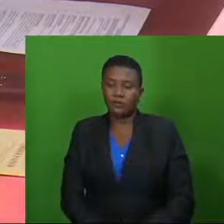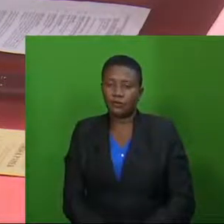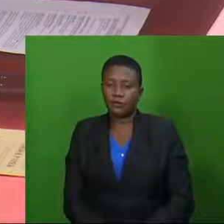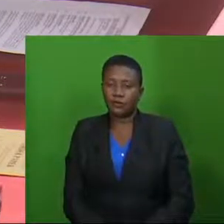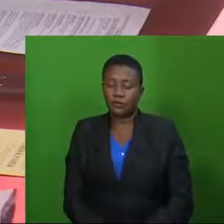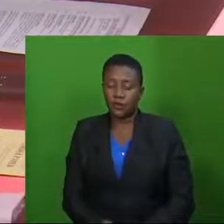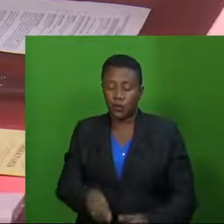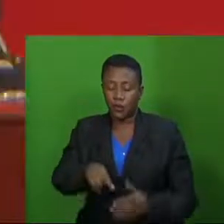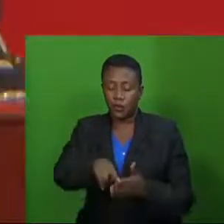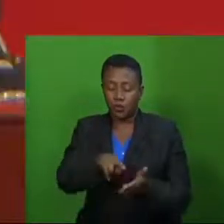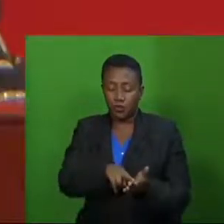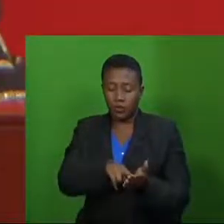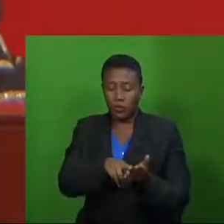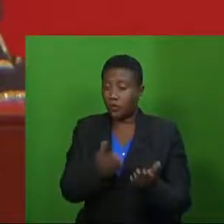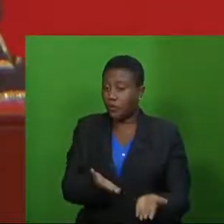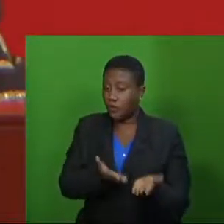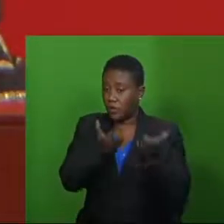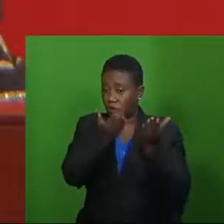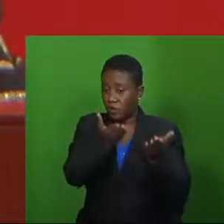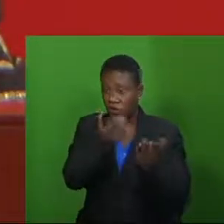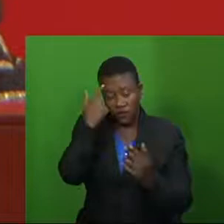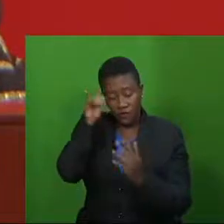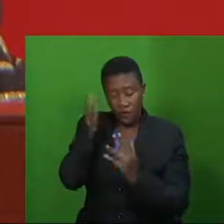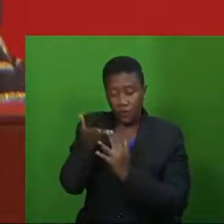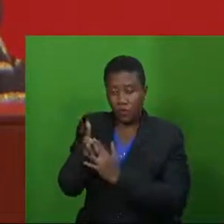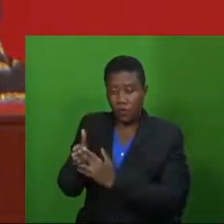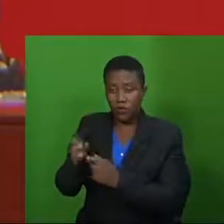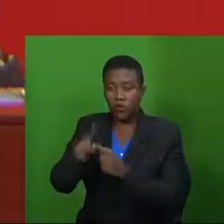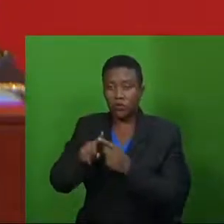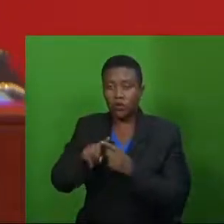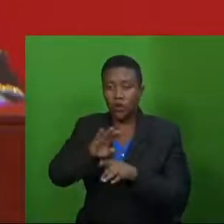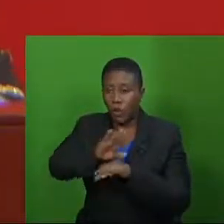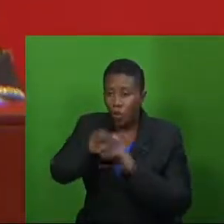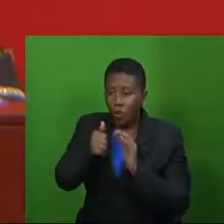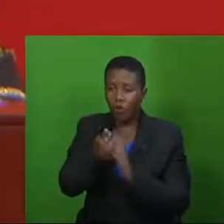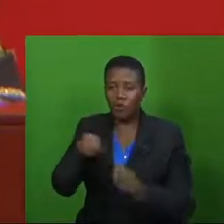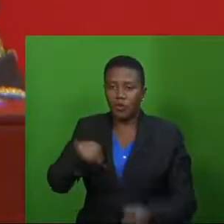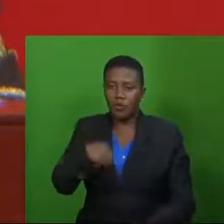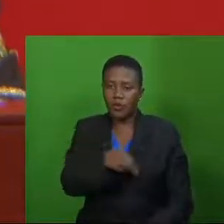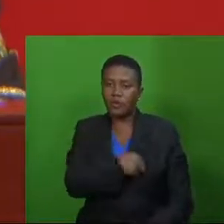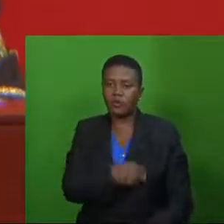The report is duly presented for distribution to members.